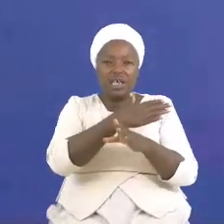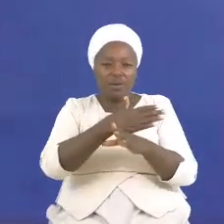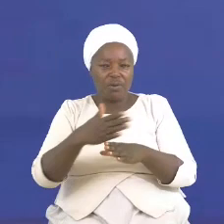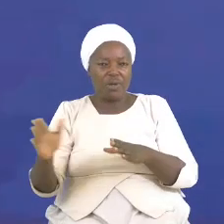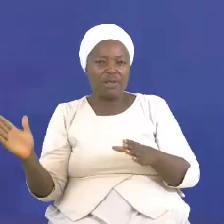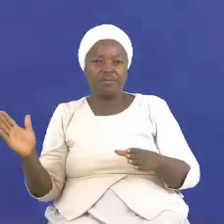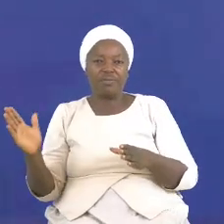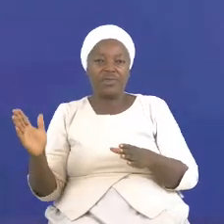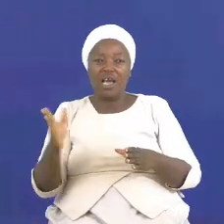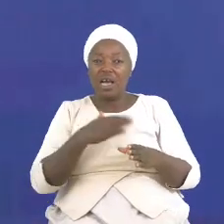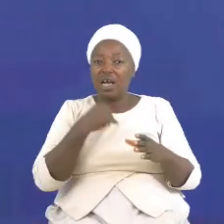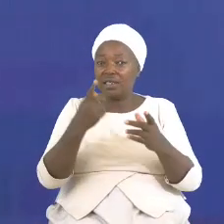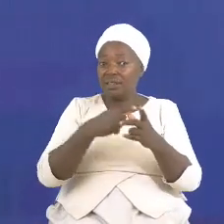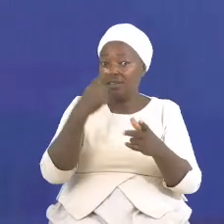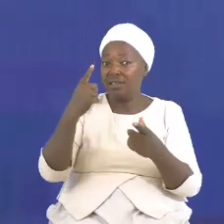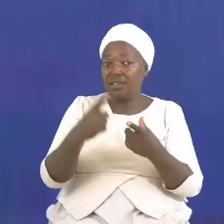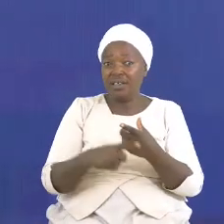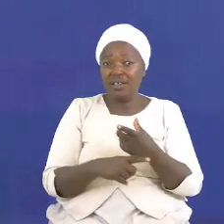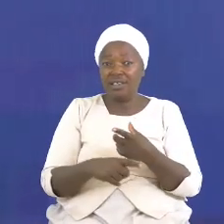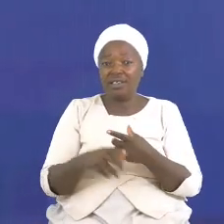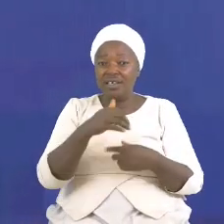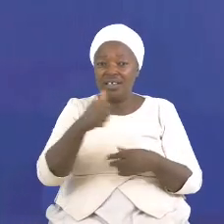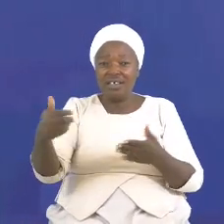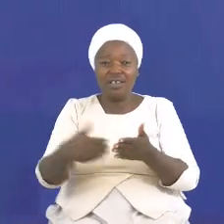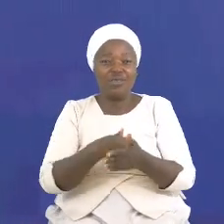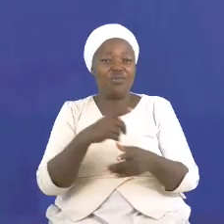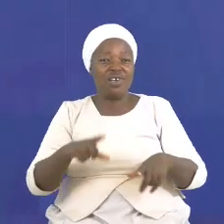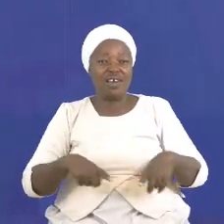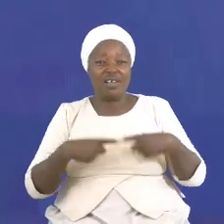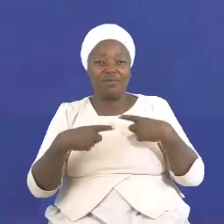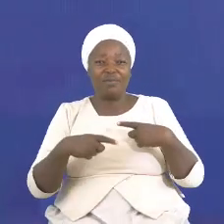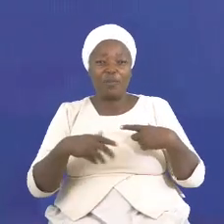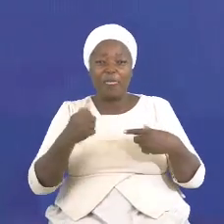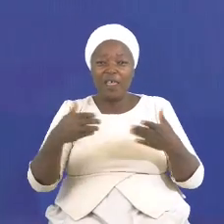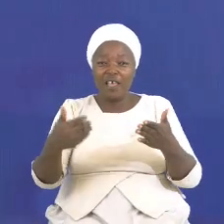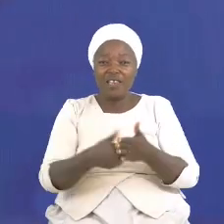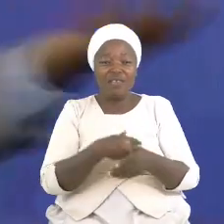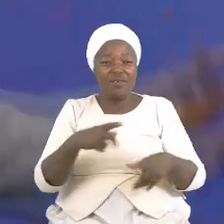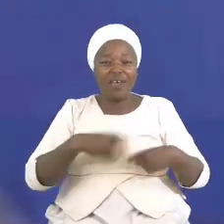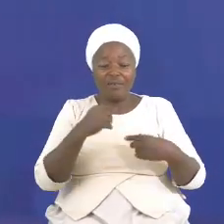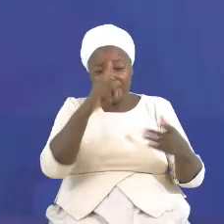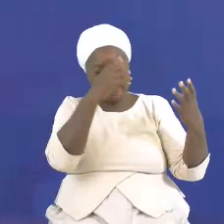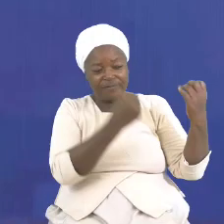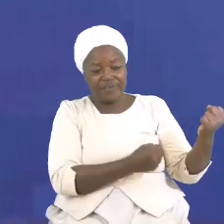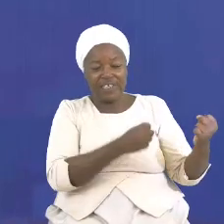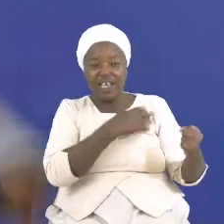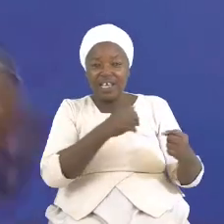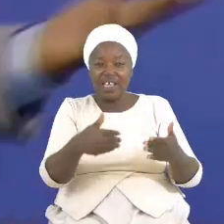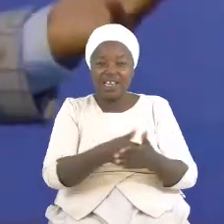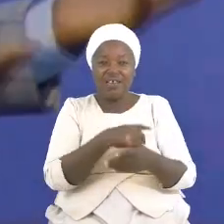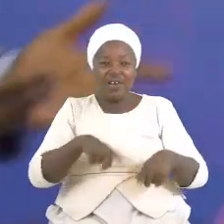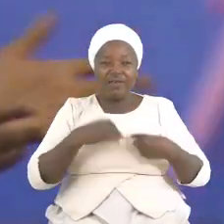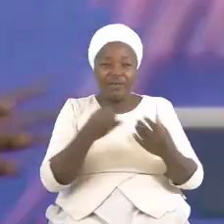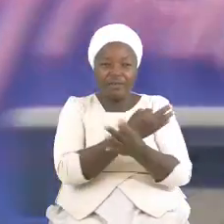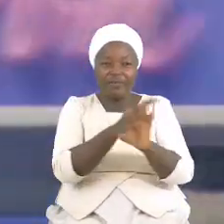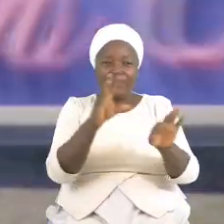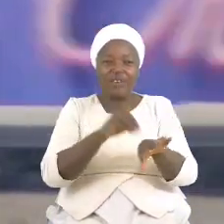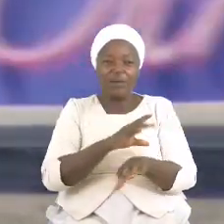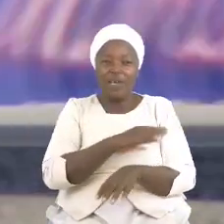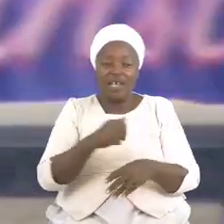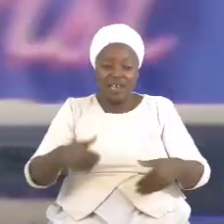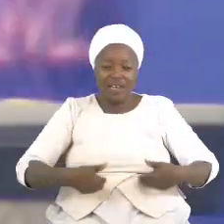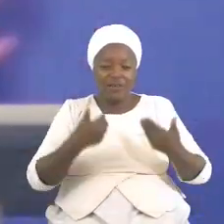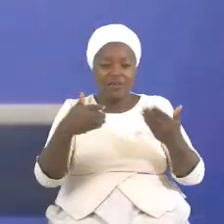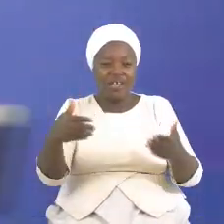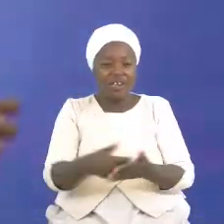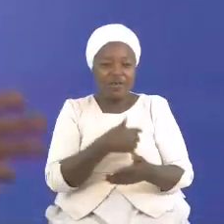And then a new life of faith, a new life of freedom, a new life of